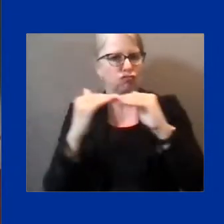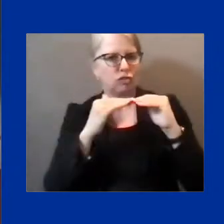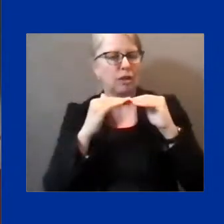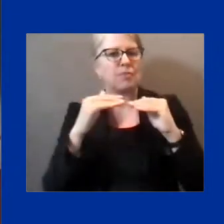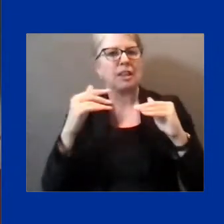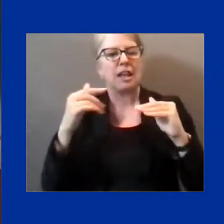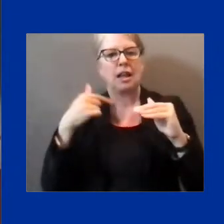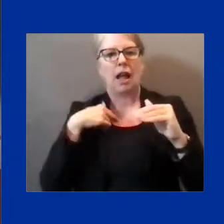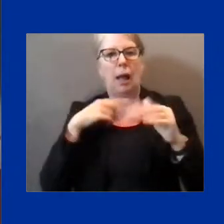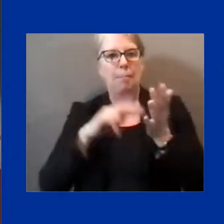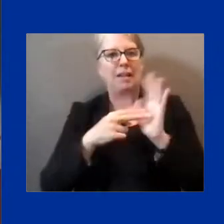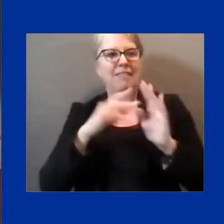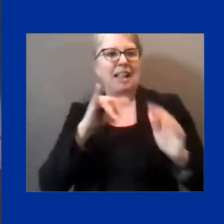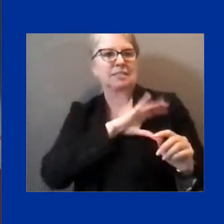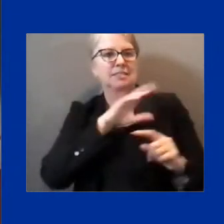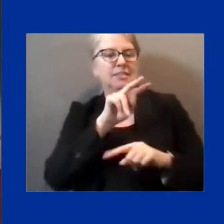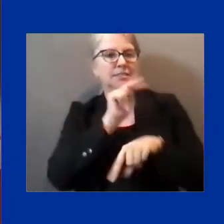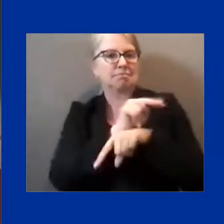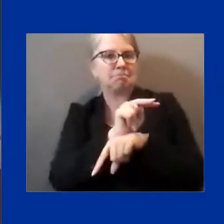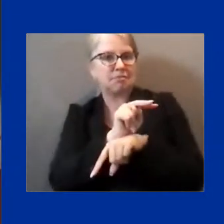as Dr. Malotny said,